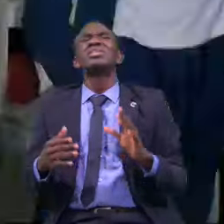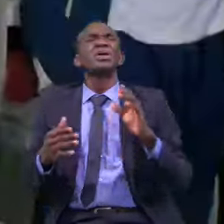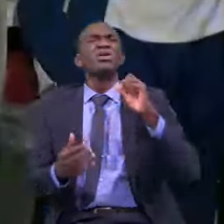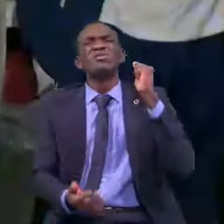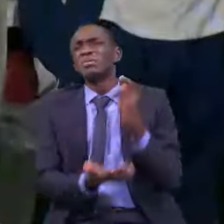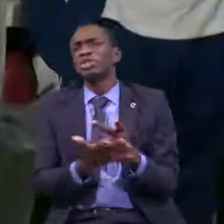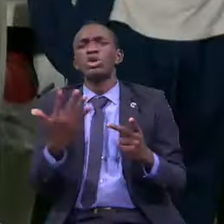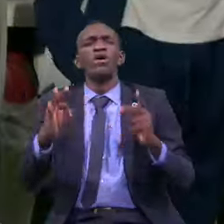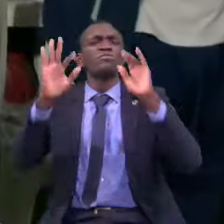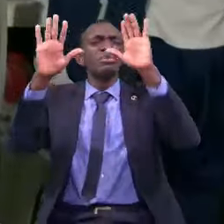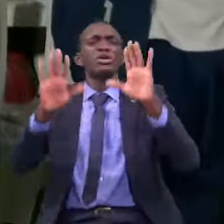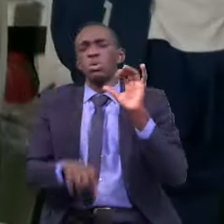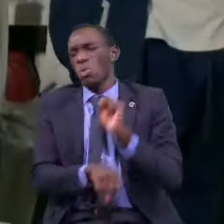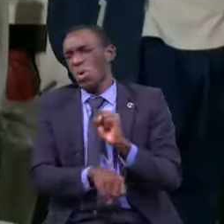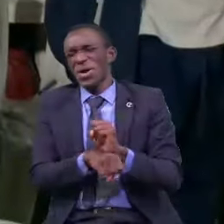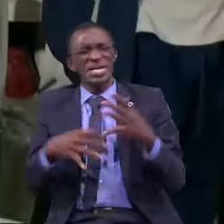every life.